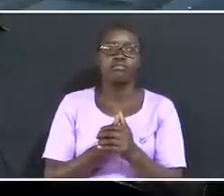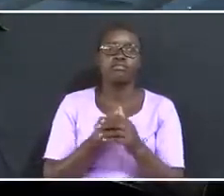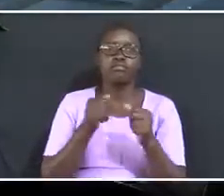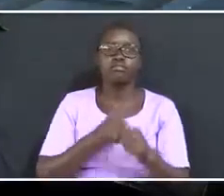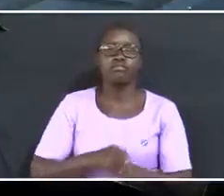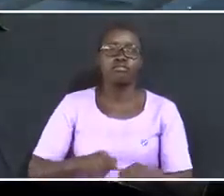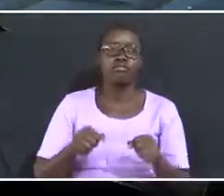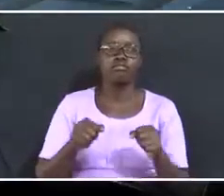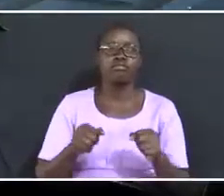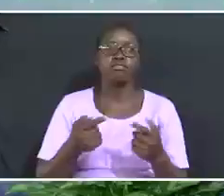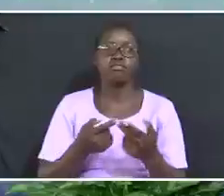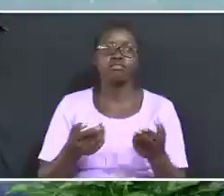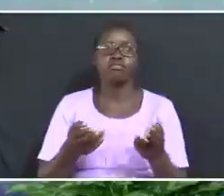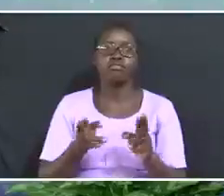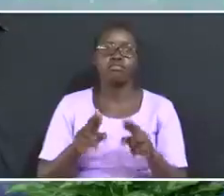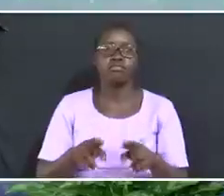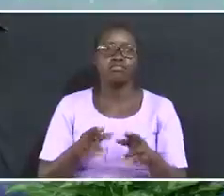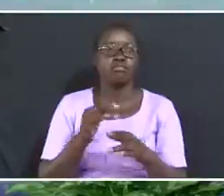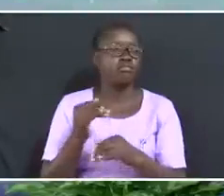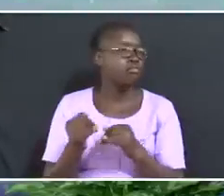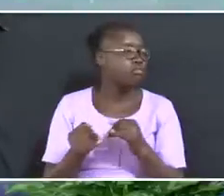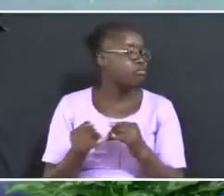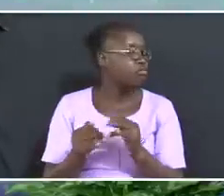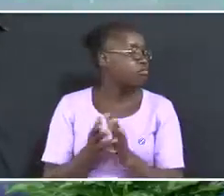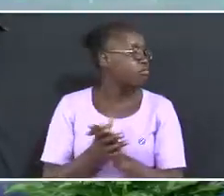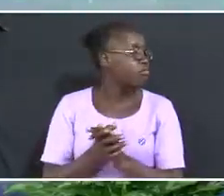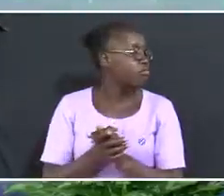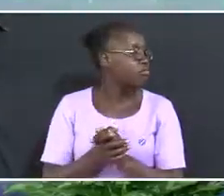enable that. But finally,